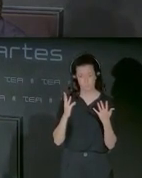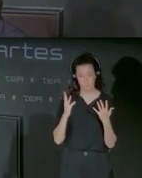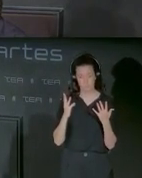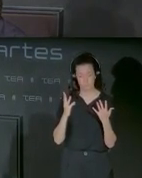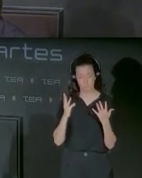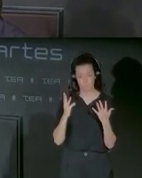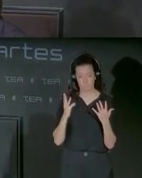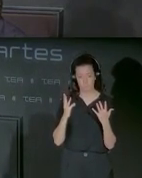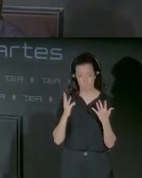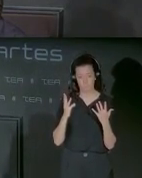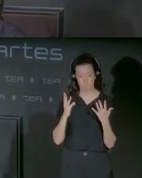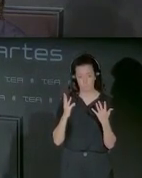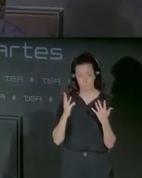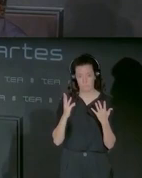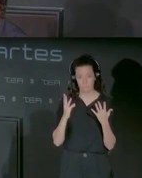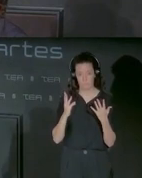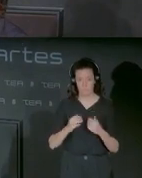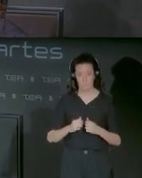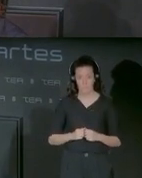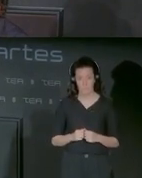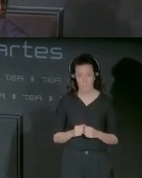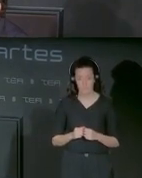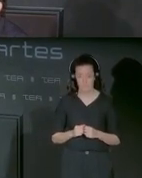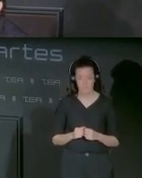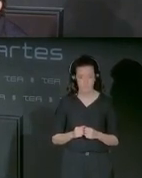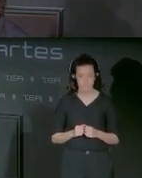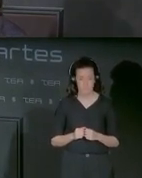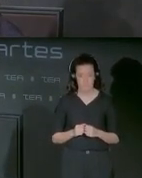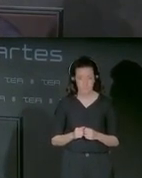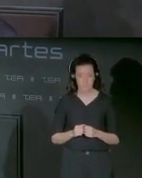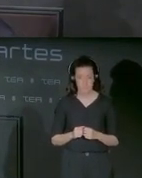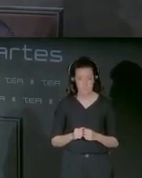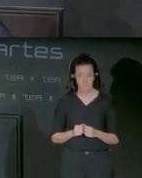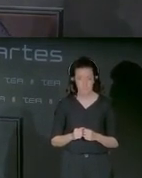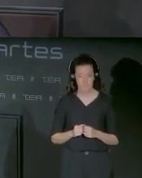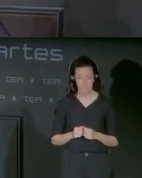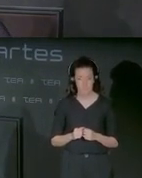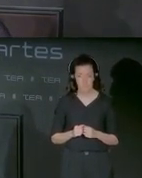So, can everybody hear me? No. Okay, Carl.